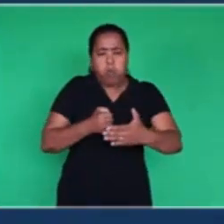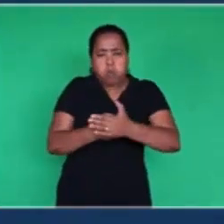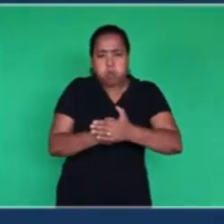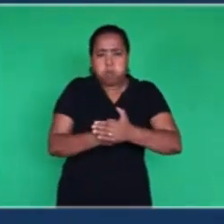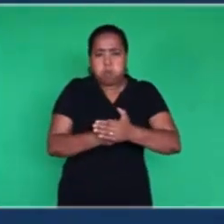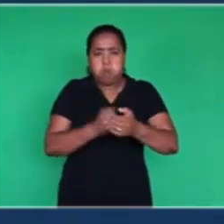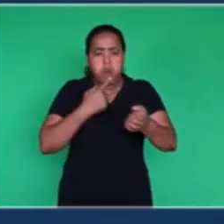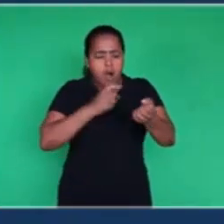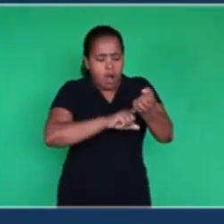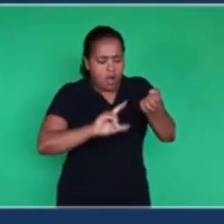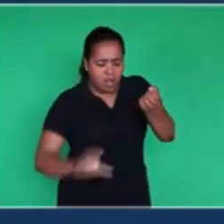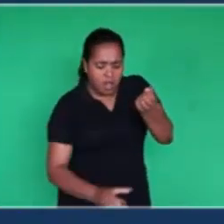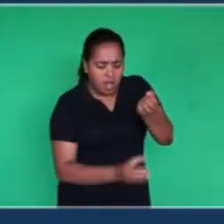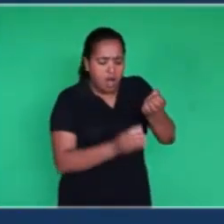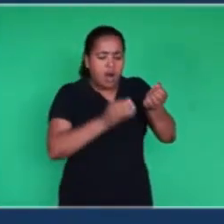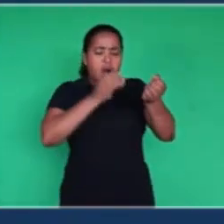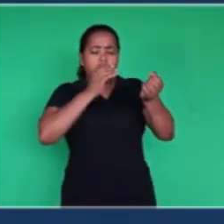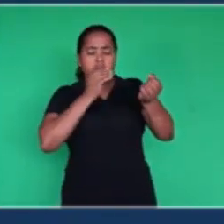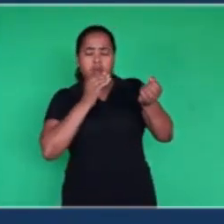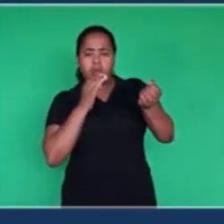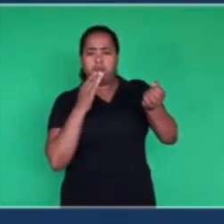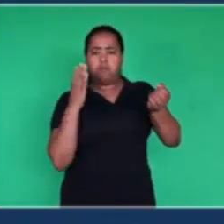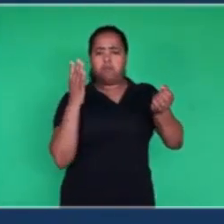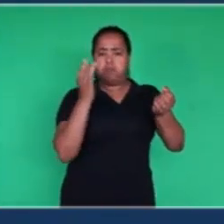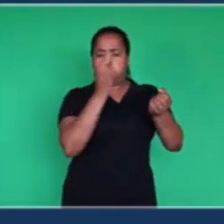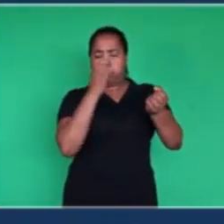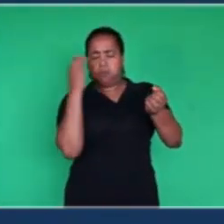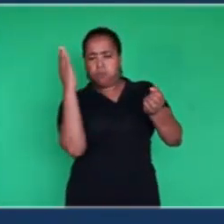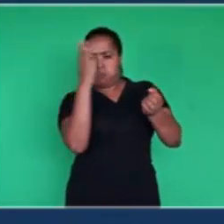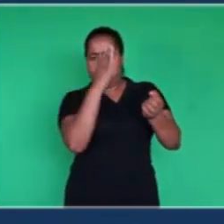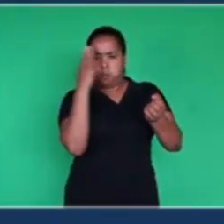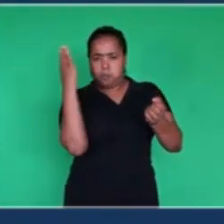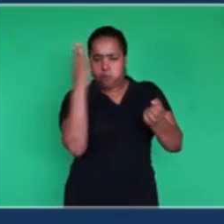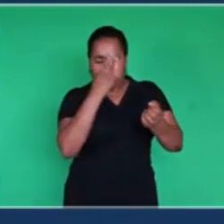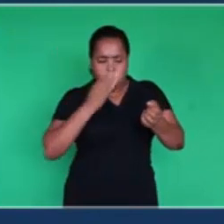my sacrificial meal, which I am sacrificing for you.